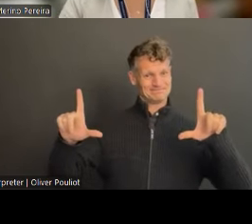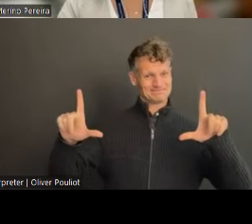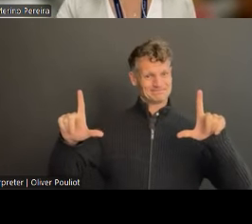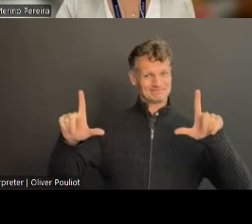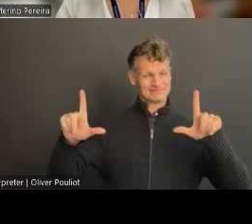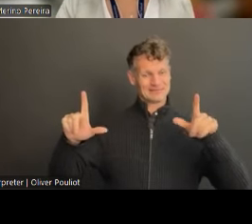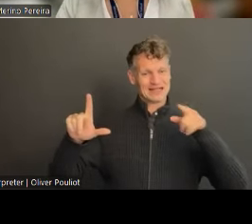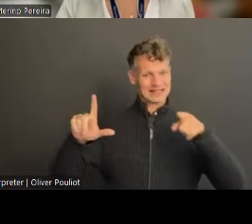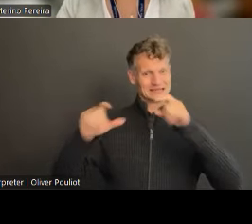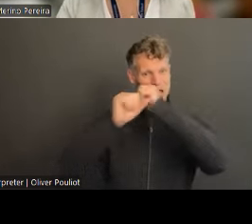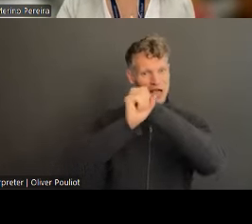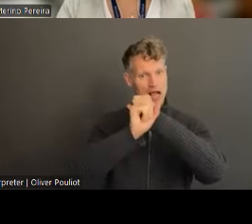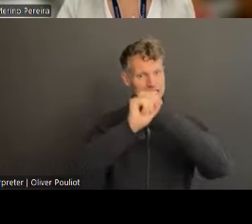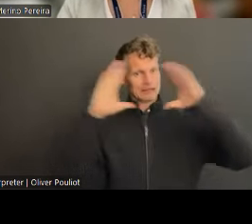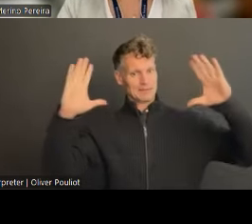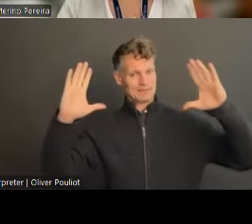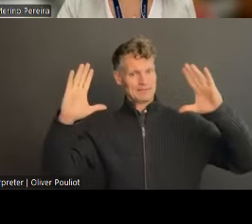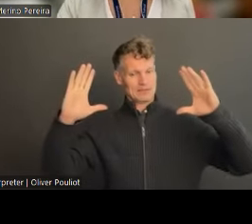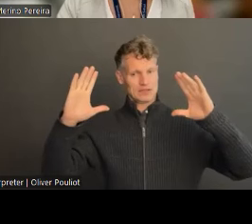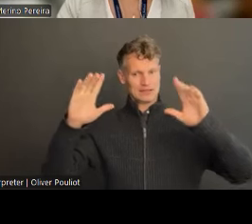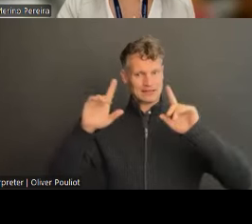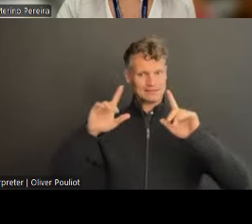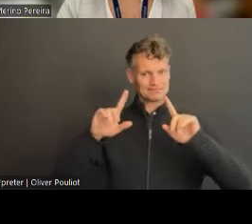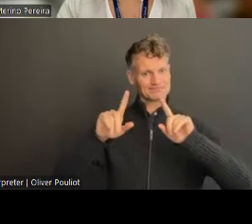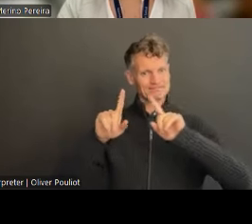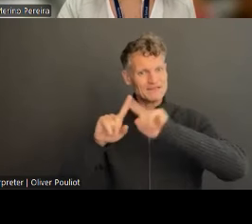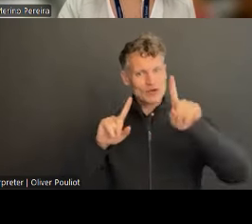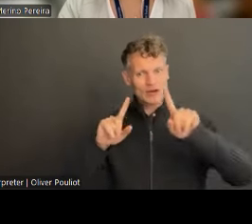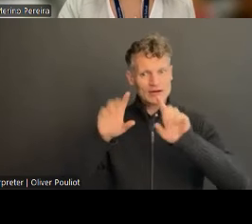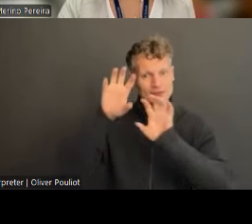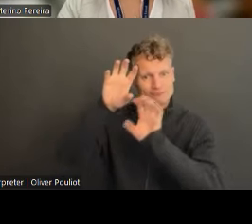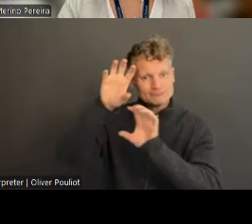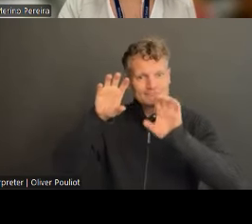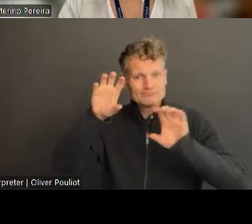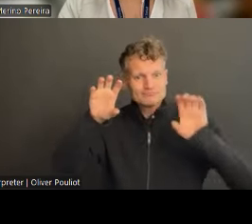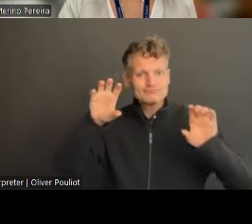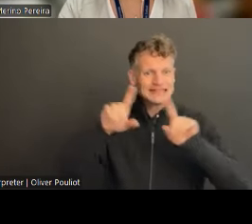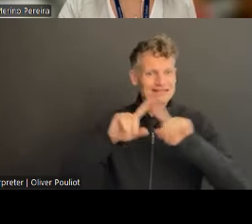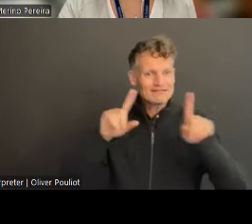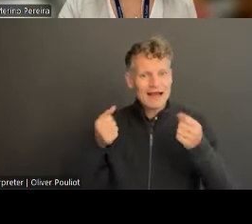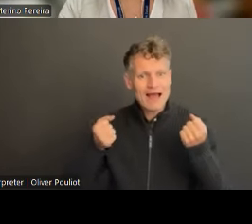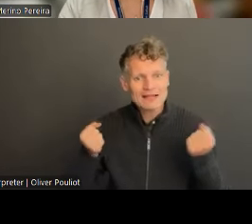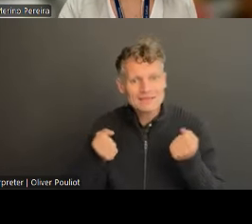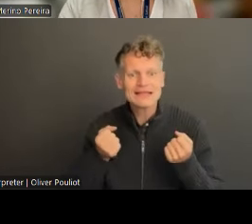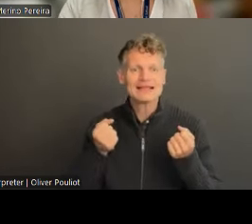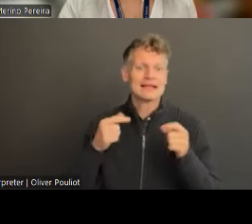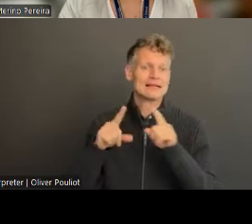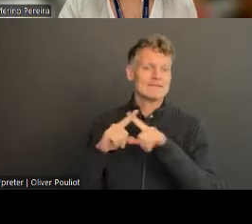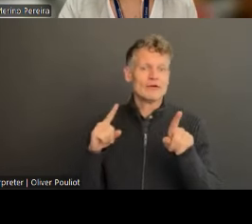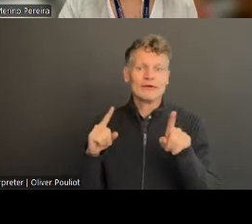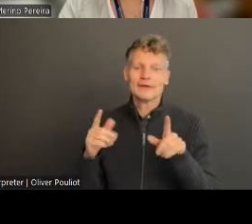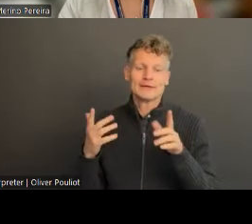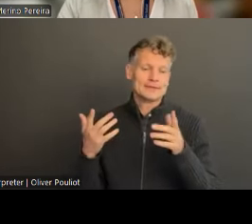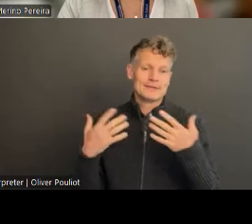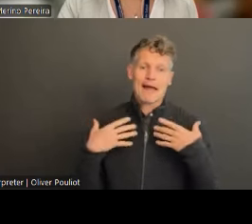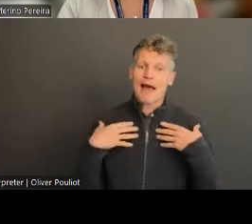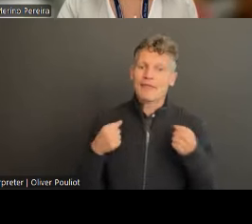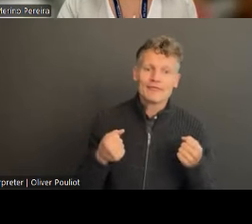conceptualize the different activities, the different steps that are organized by health intervention